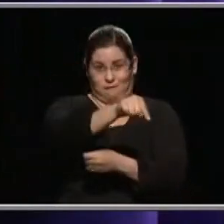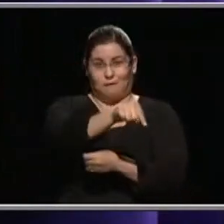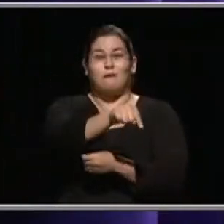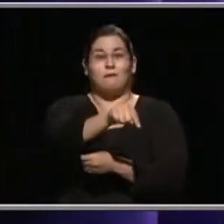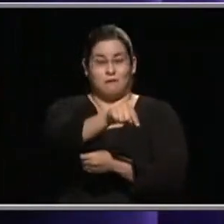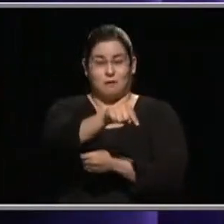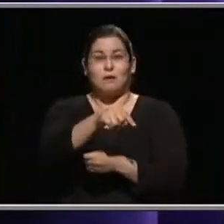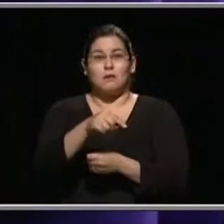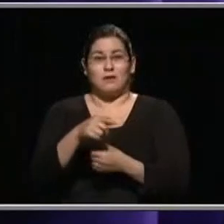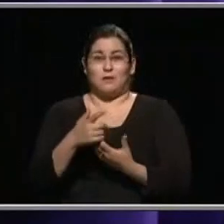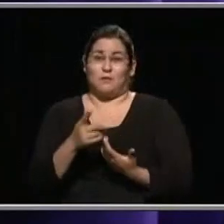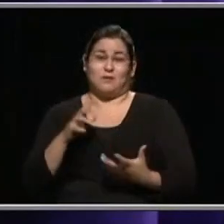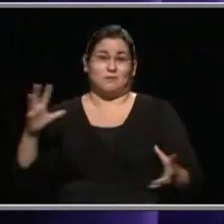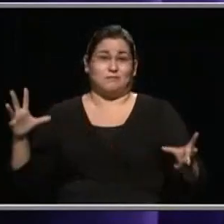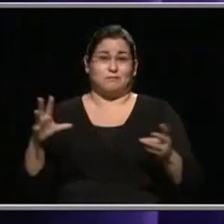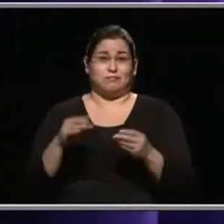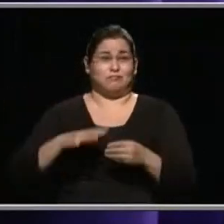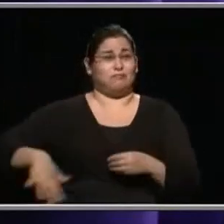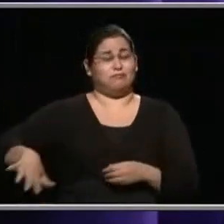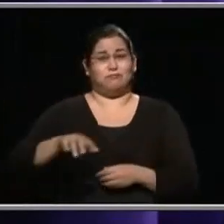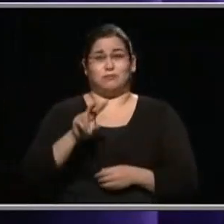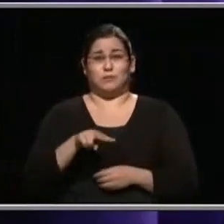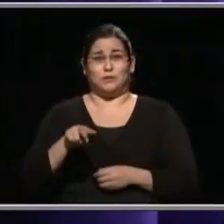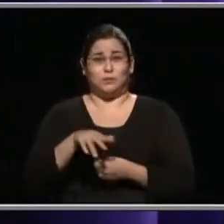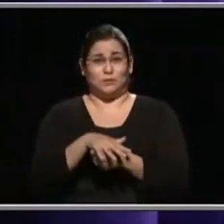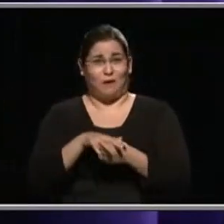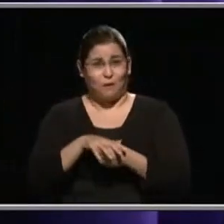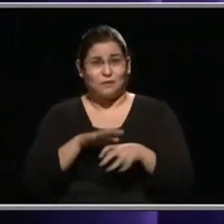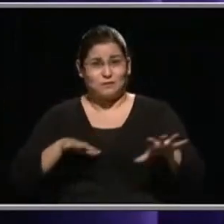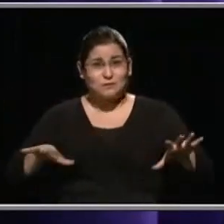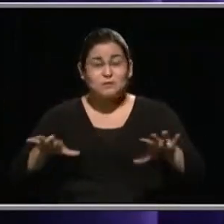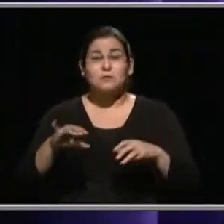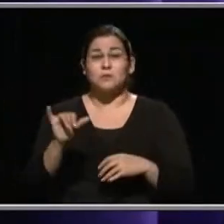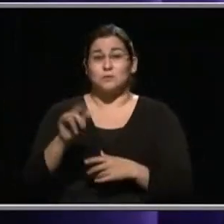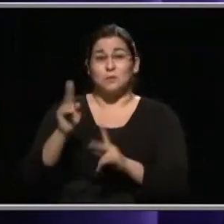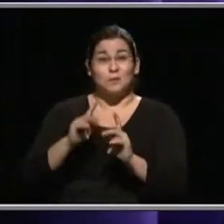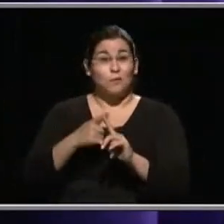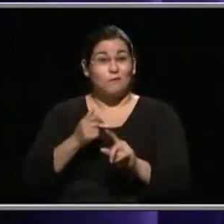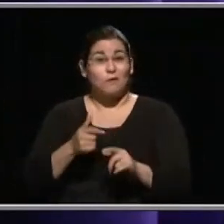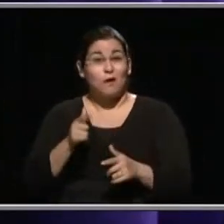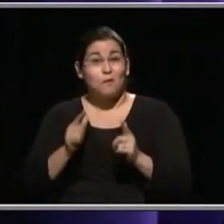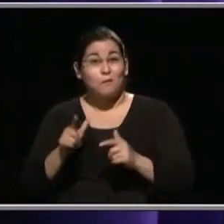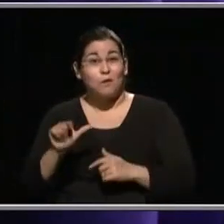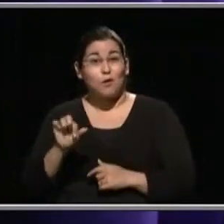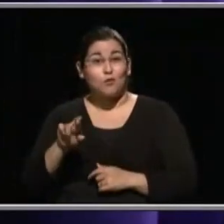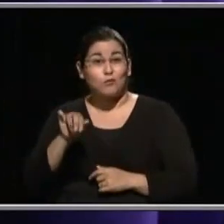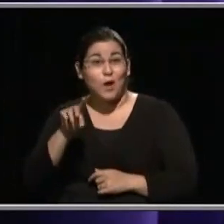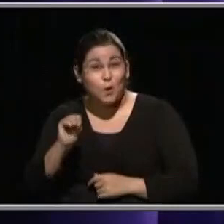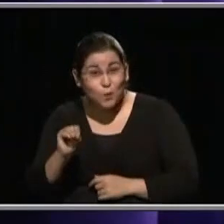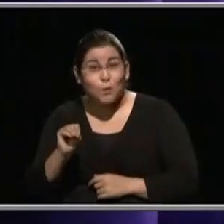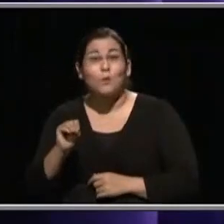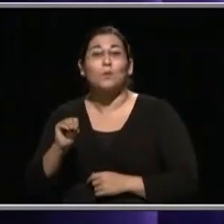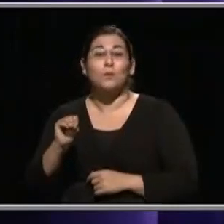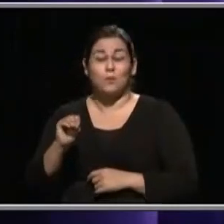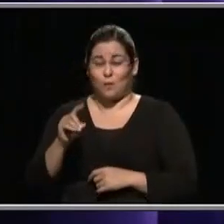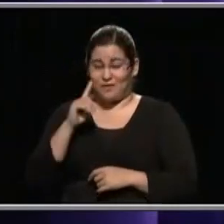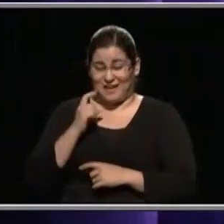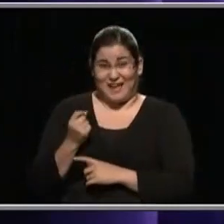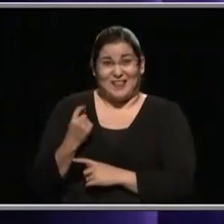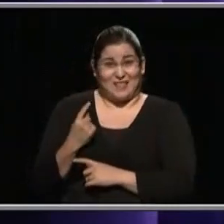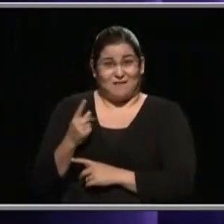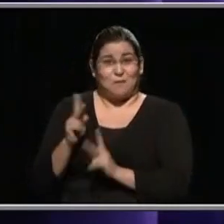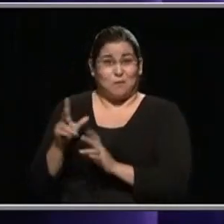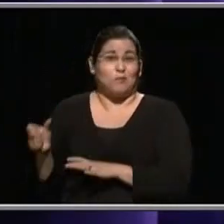about 22 counties. But we're also bringing in people from Laredo, as far away as Laredo. I think they brought in 11 of them